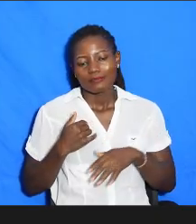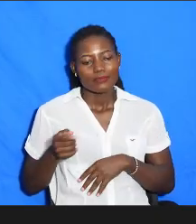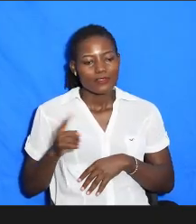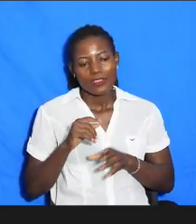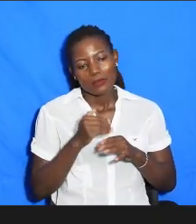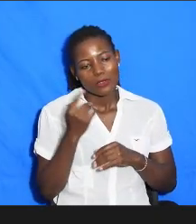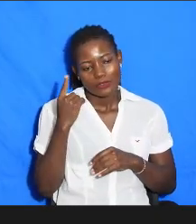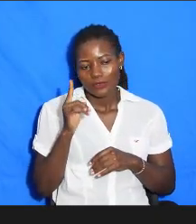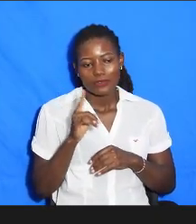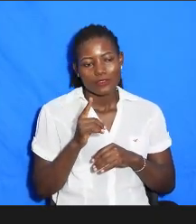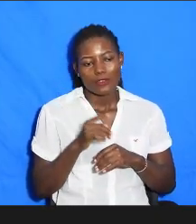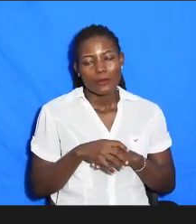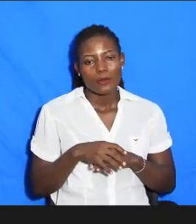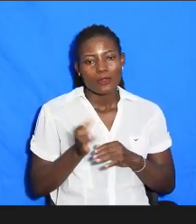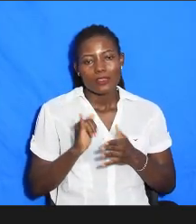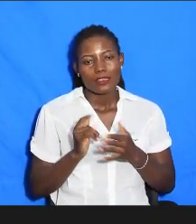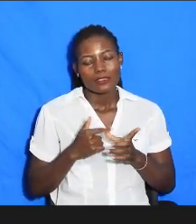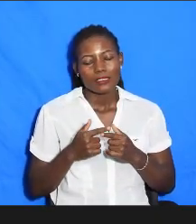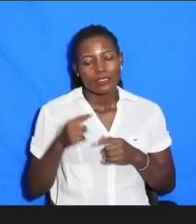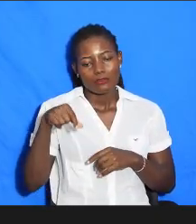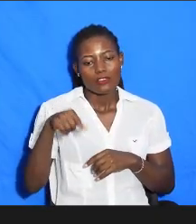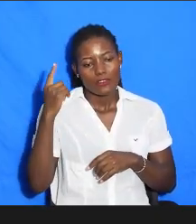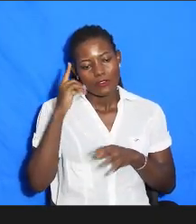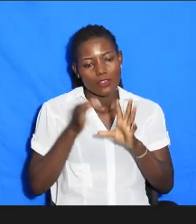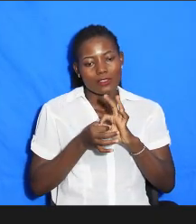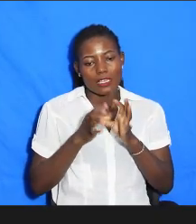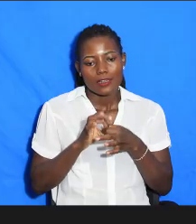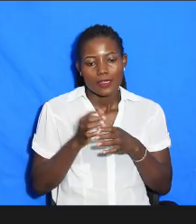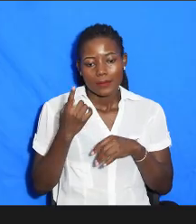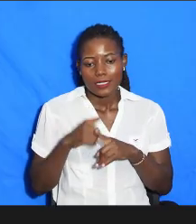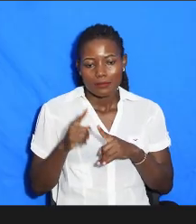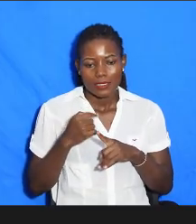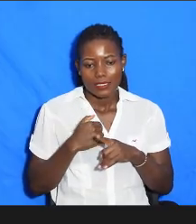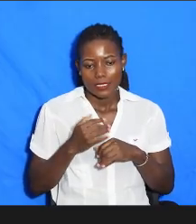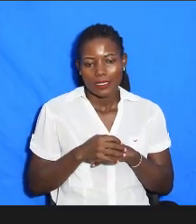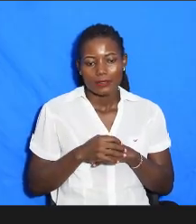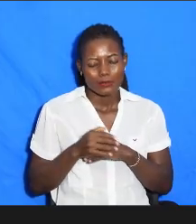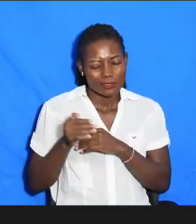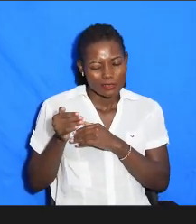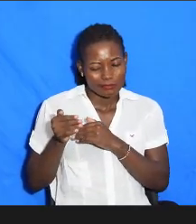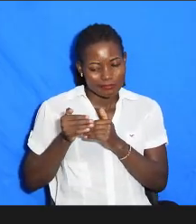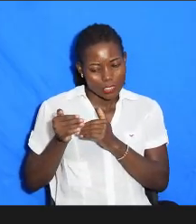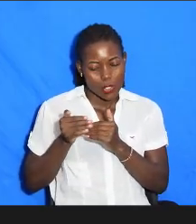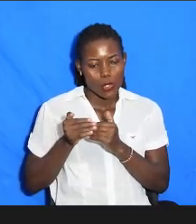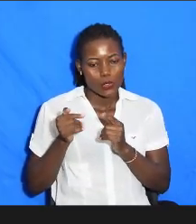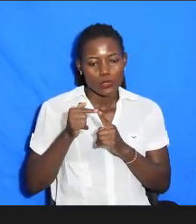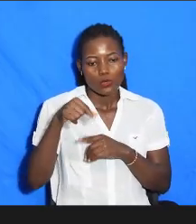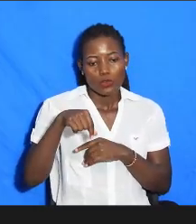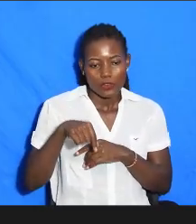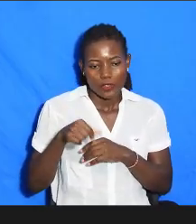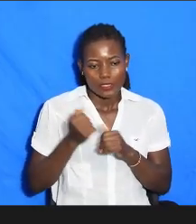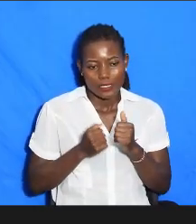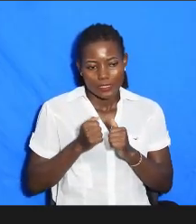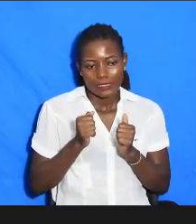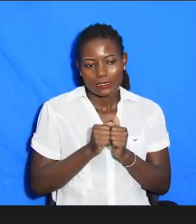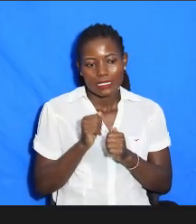yes. suspension, then qualifying for Olympics. But I was really impressed because I was this close qualifying, running a 10-1-2 a